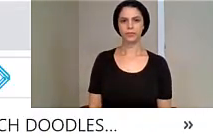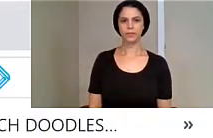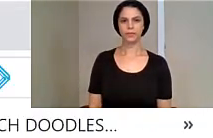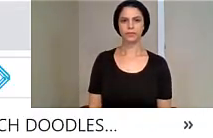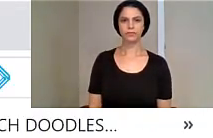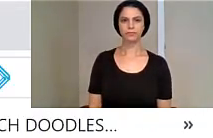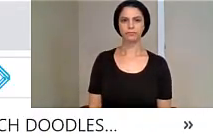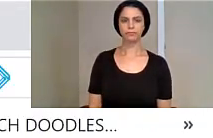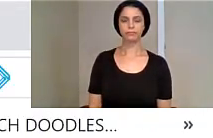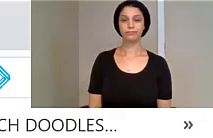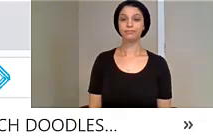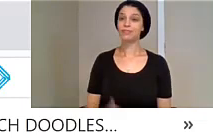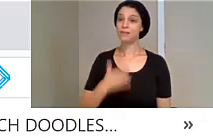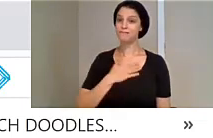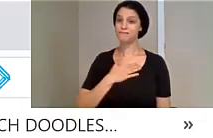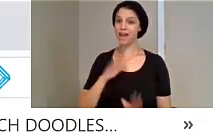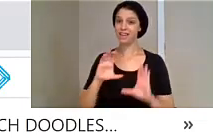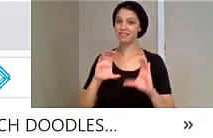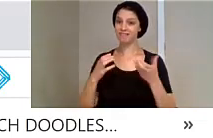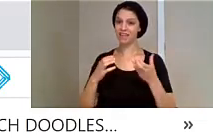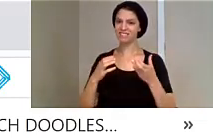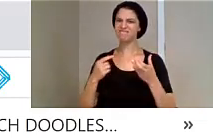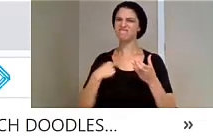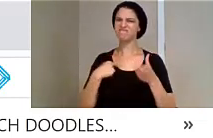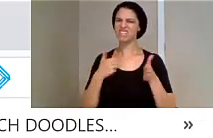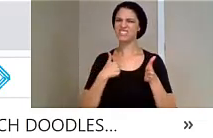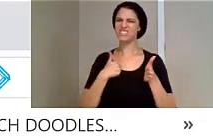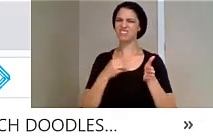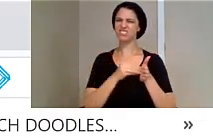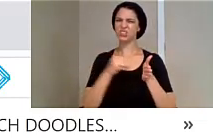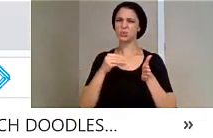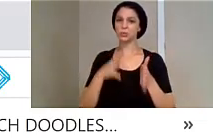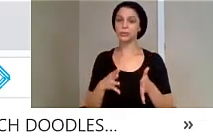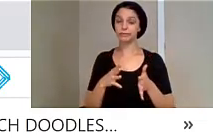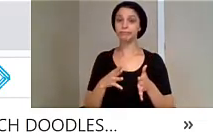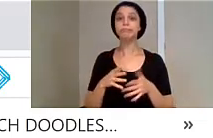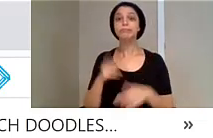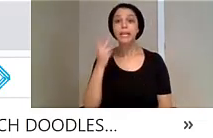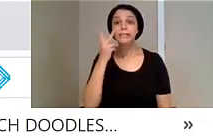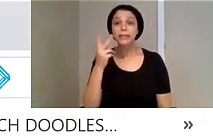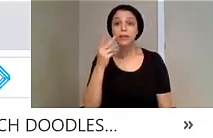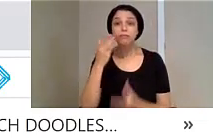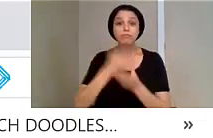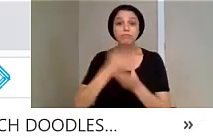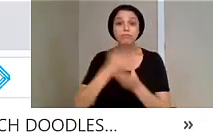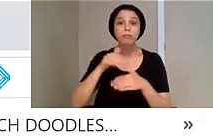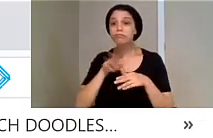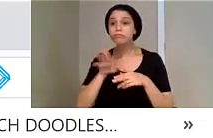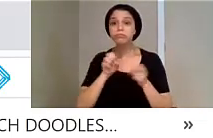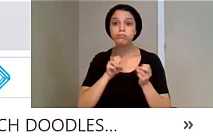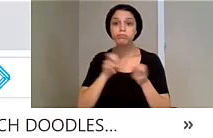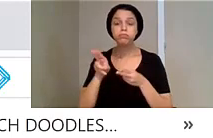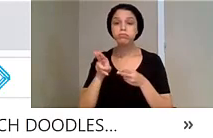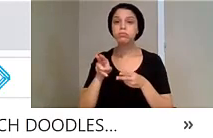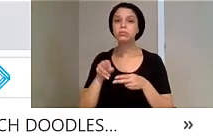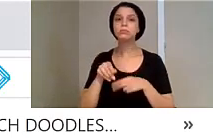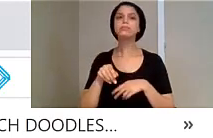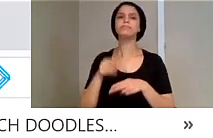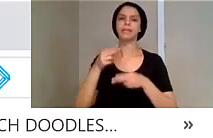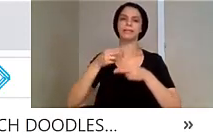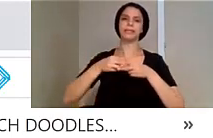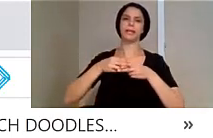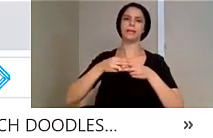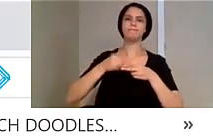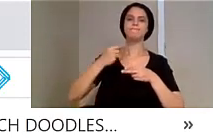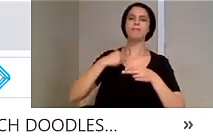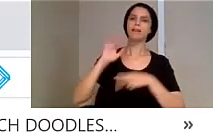So back in my course as a student, I see File Upload Parent. That's the name of my assignment. So